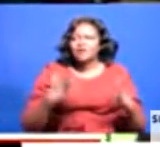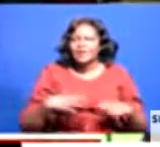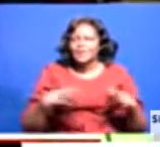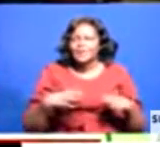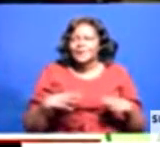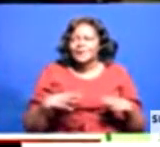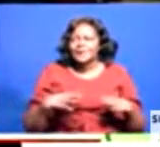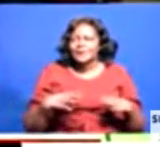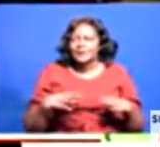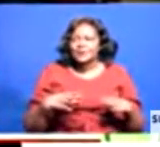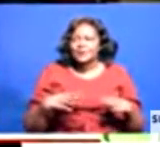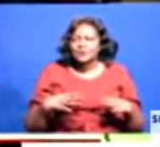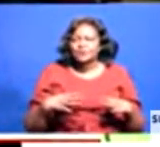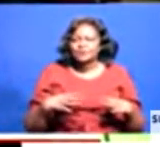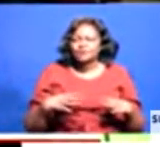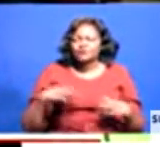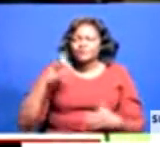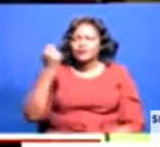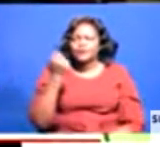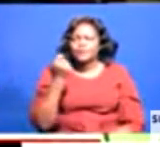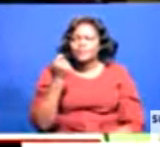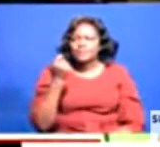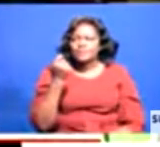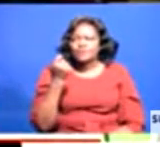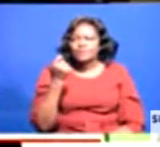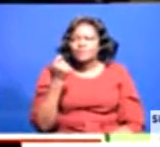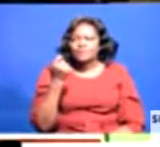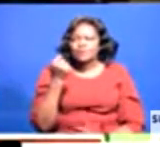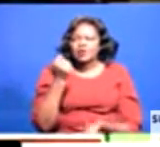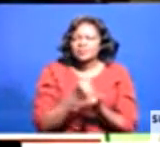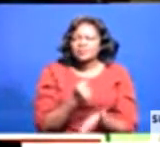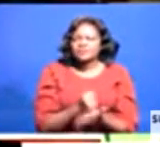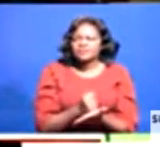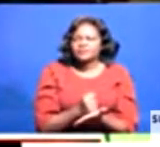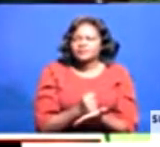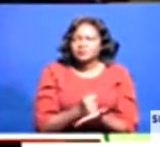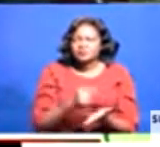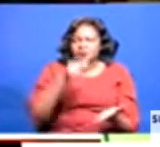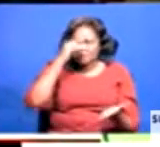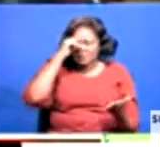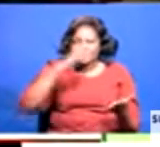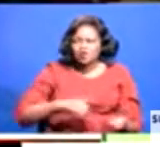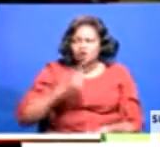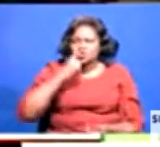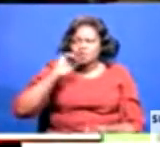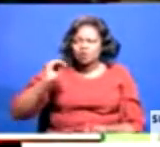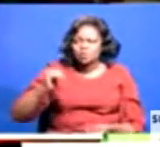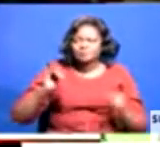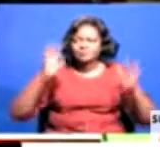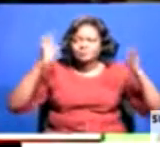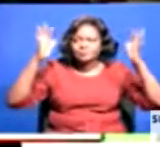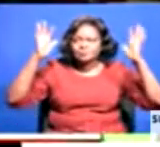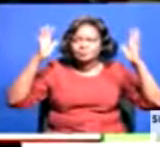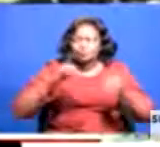the Republic of Kenya in the office of the governor of Kitui County.